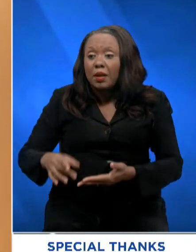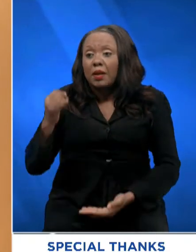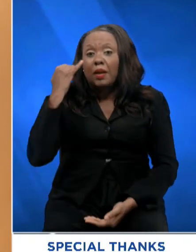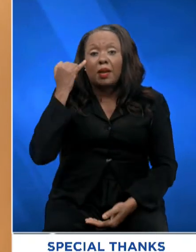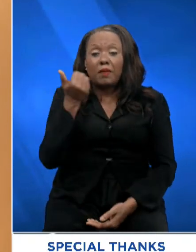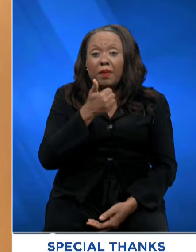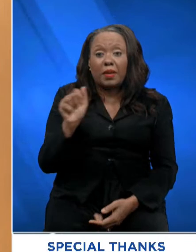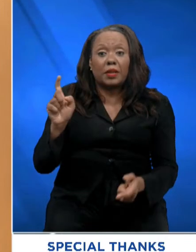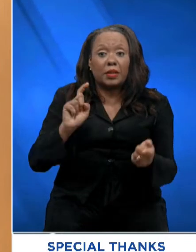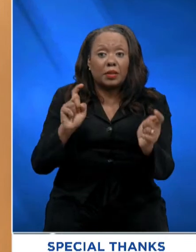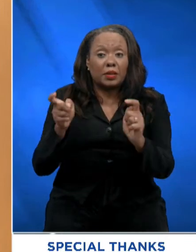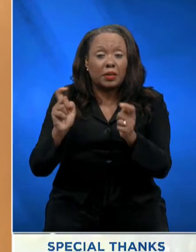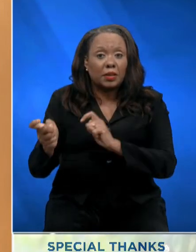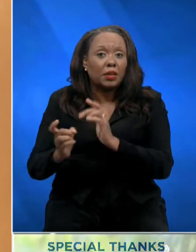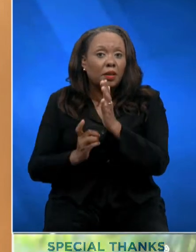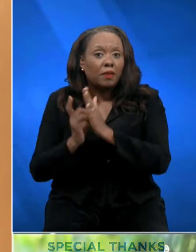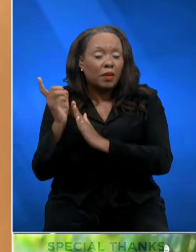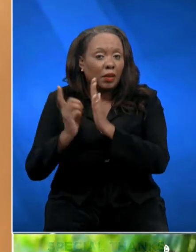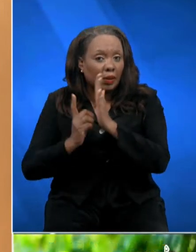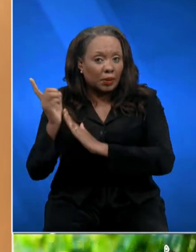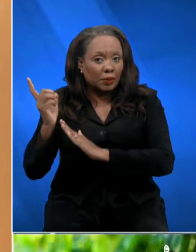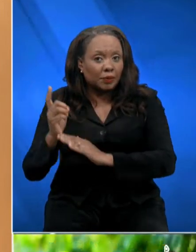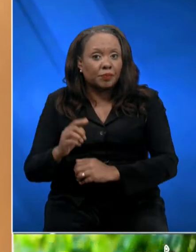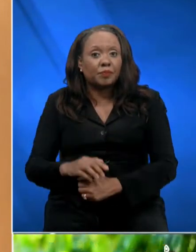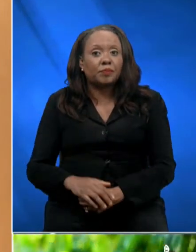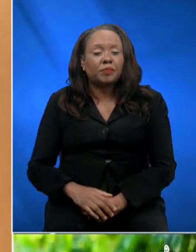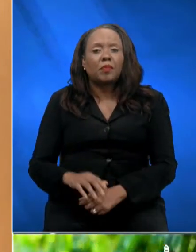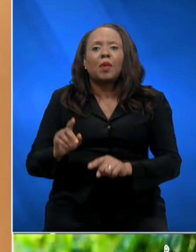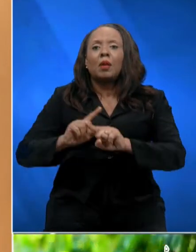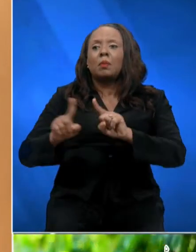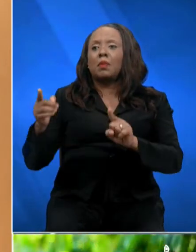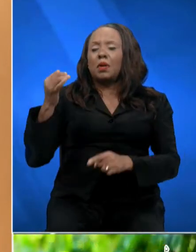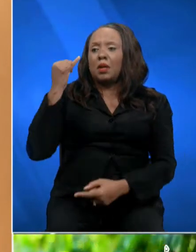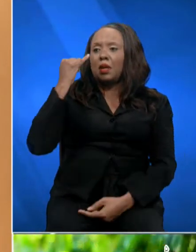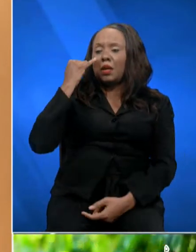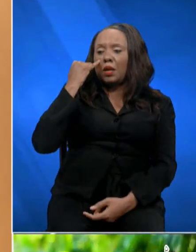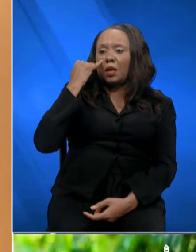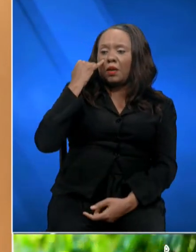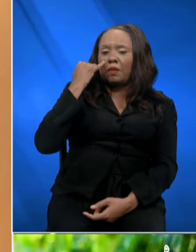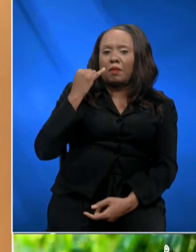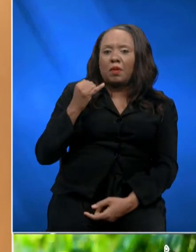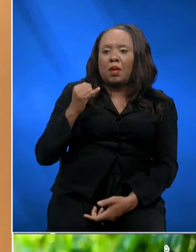are developing. But if you've not had a diagnosis